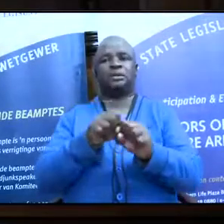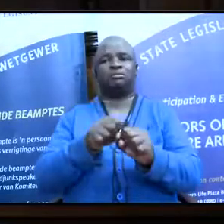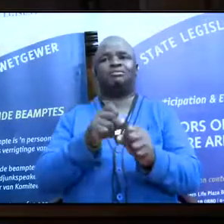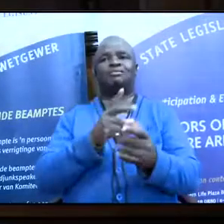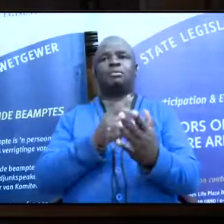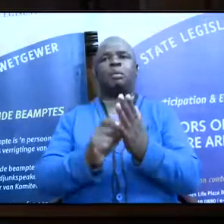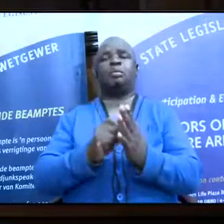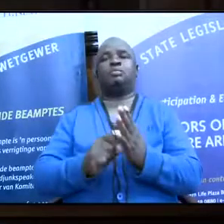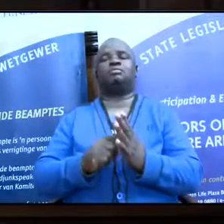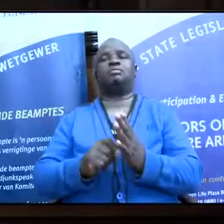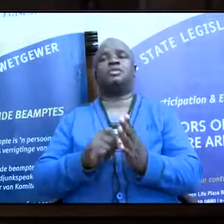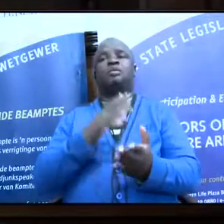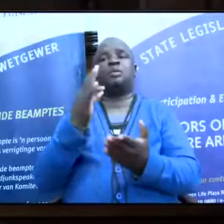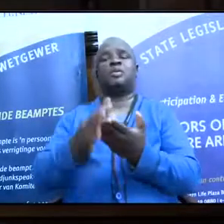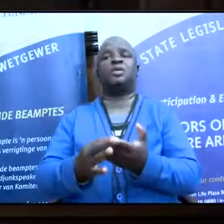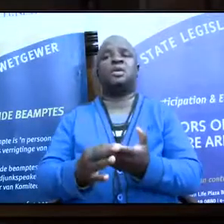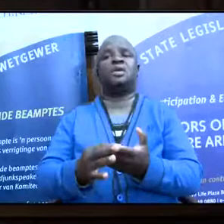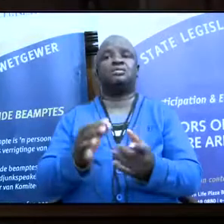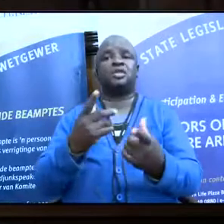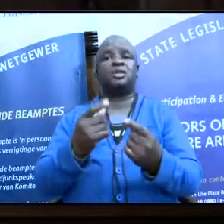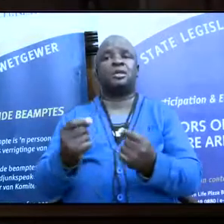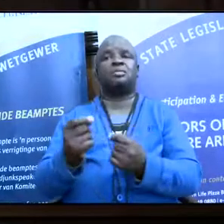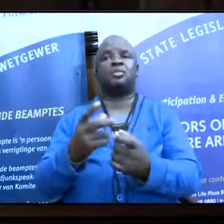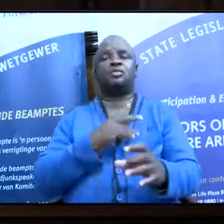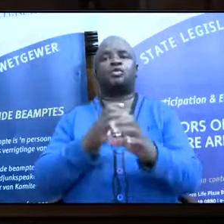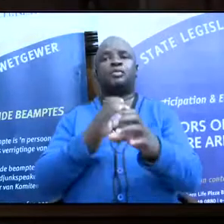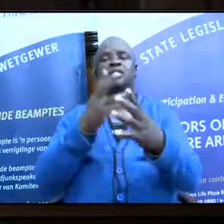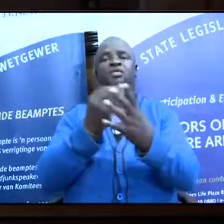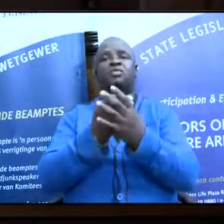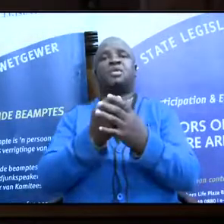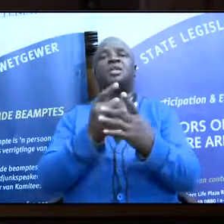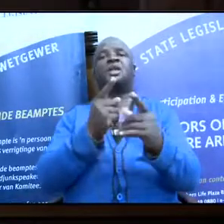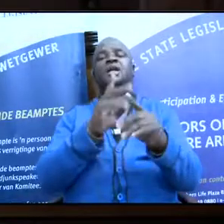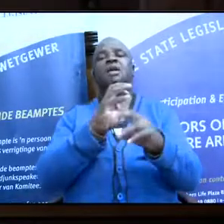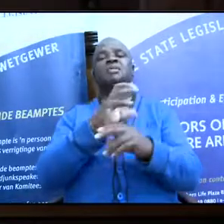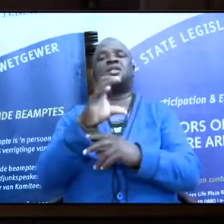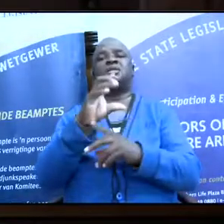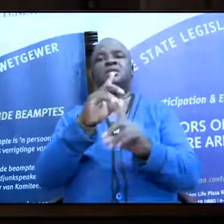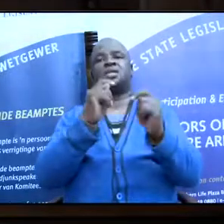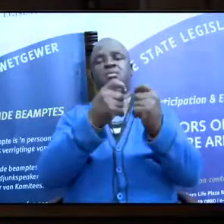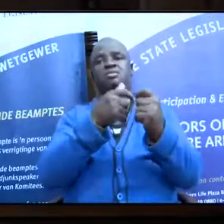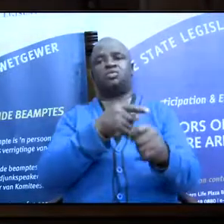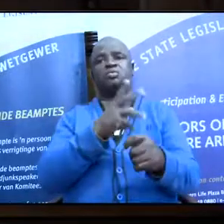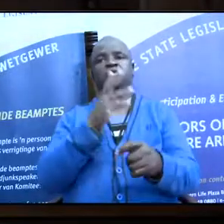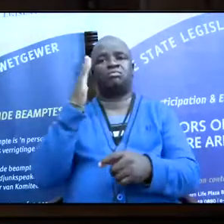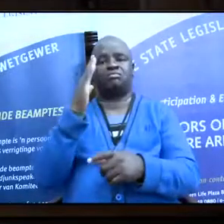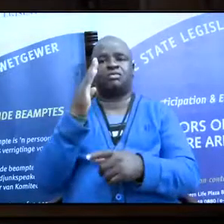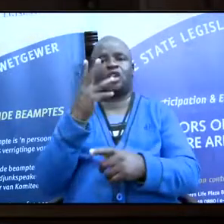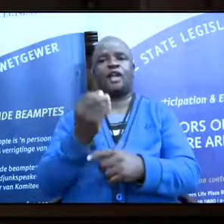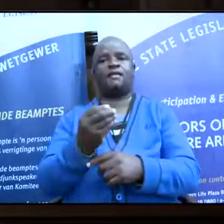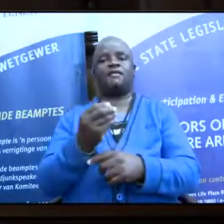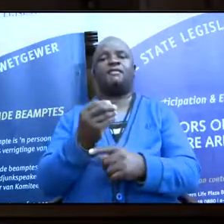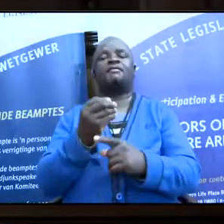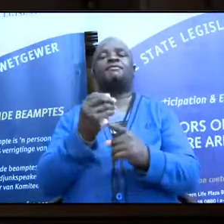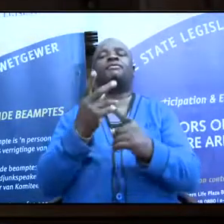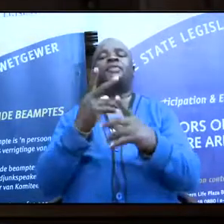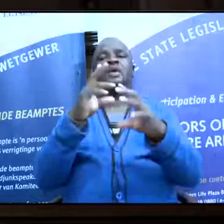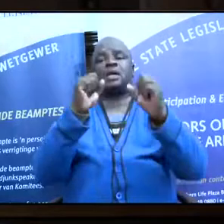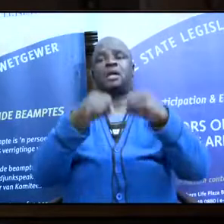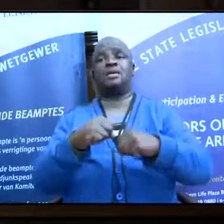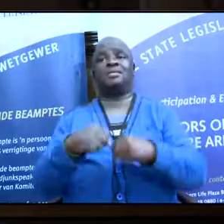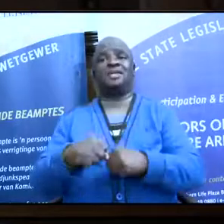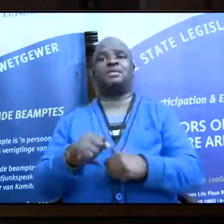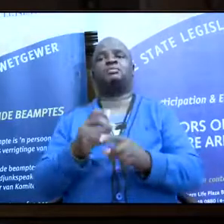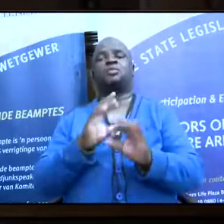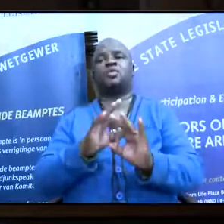smart so that at that time when they are being communicated with the executive at least we know that we've got smart resolutions that